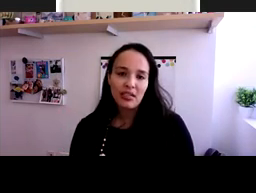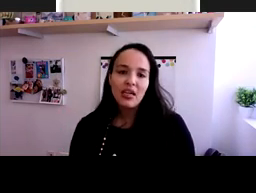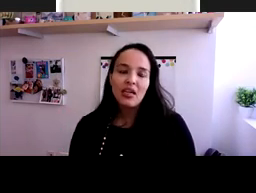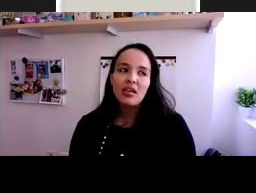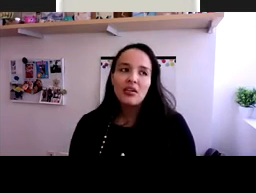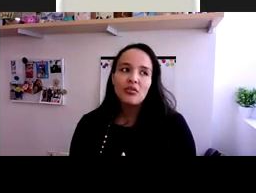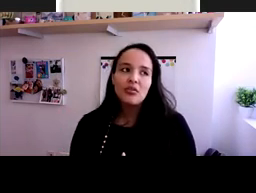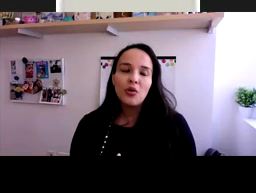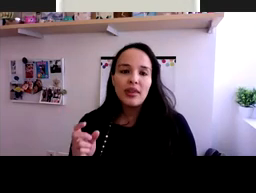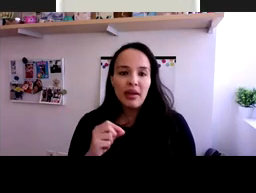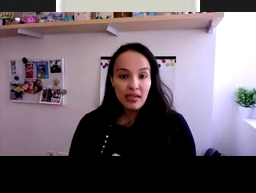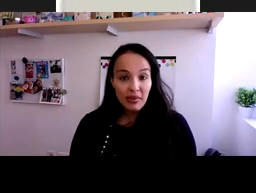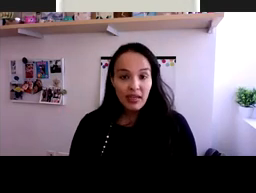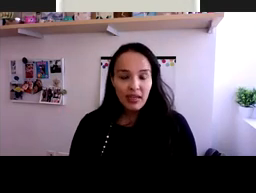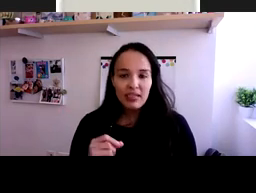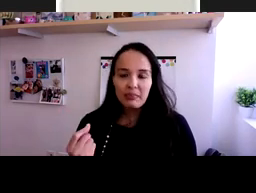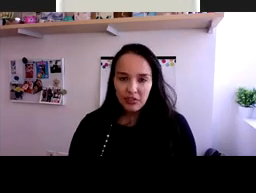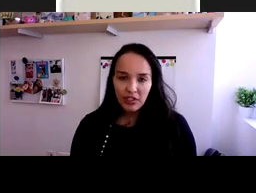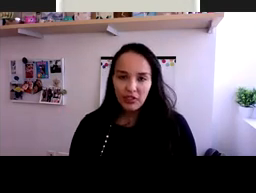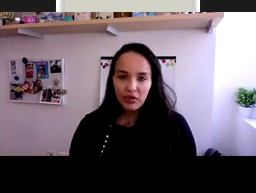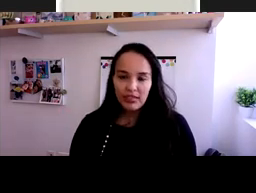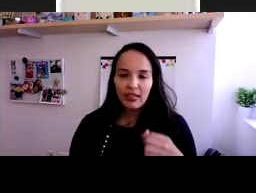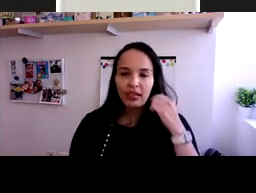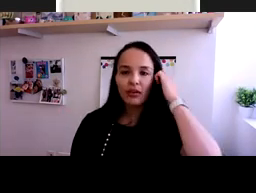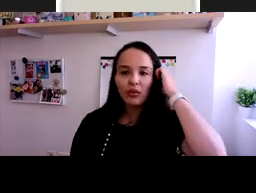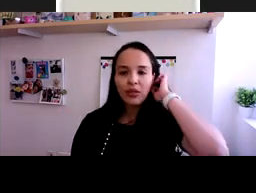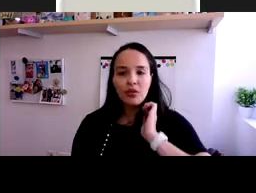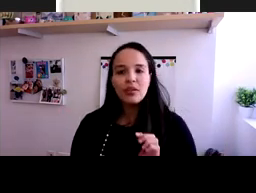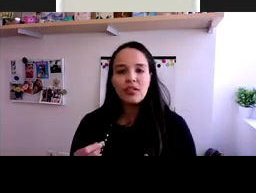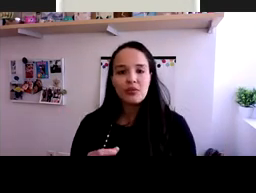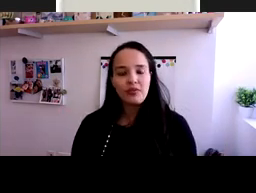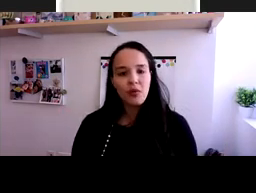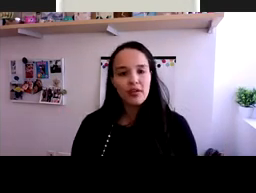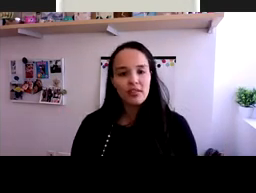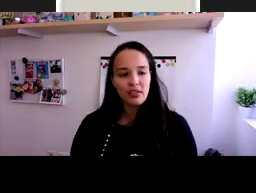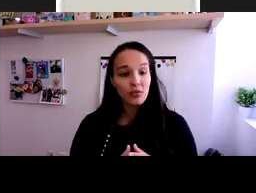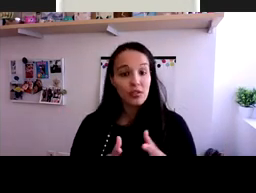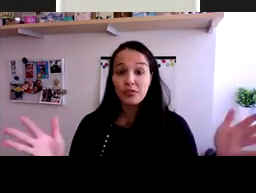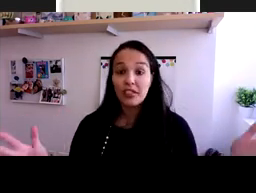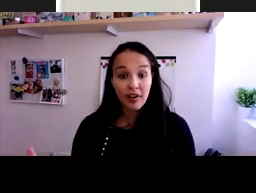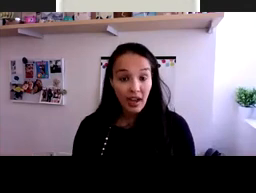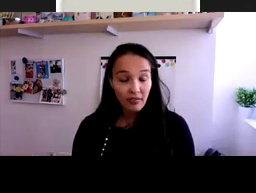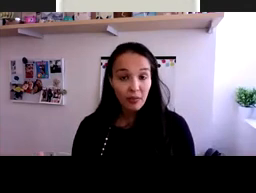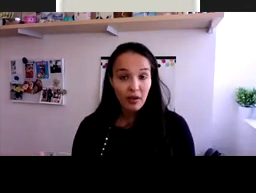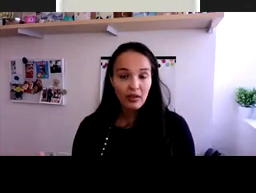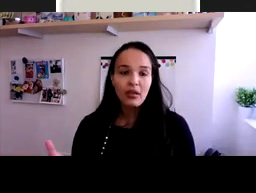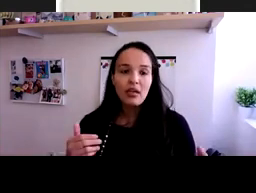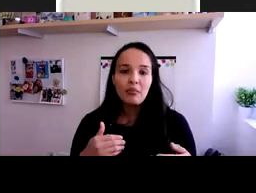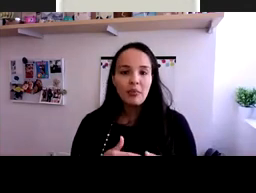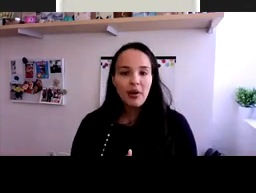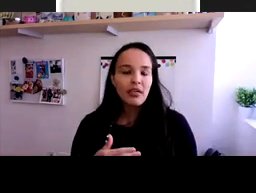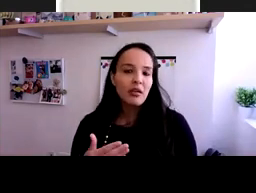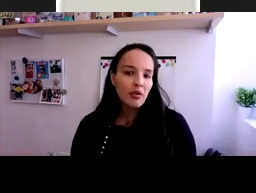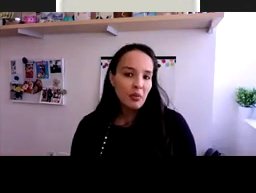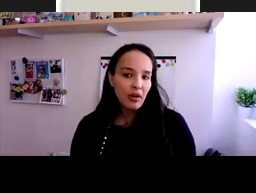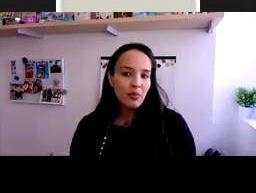resources. So when the pandemic hit, especially in New York City, we knew that this was, of course, a source of stress for everyone,